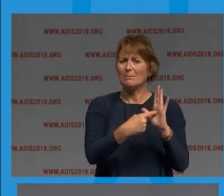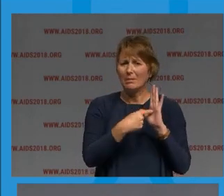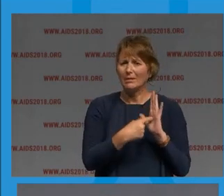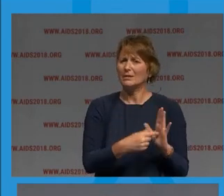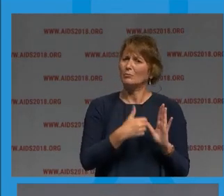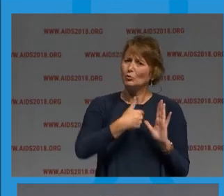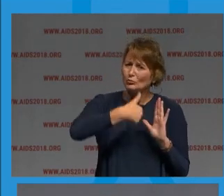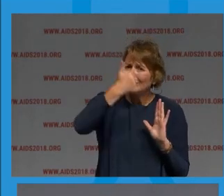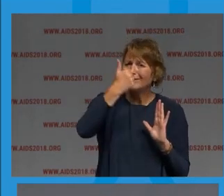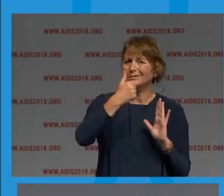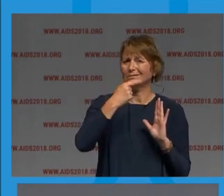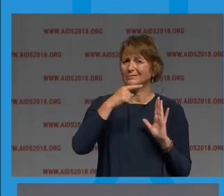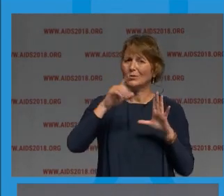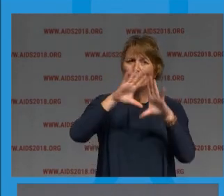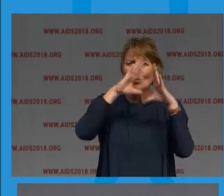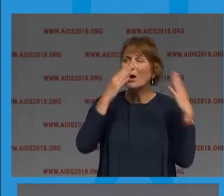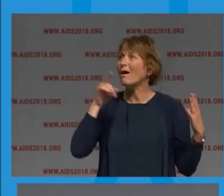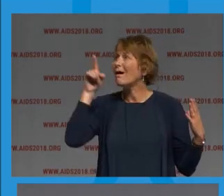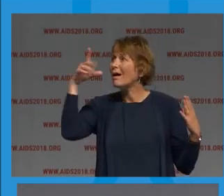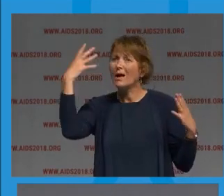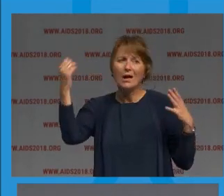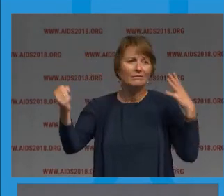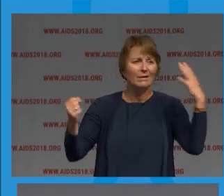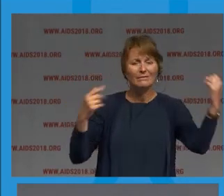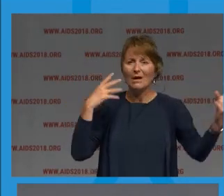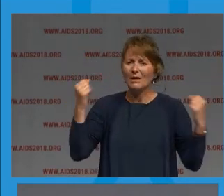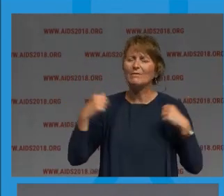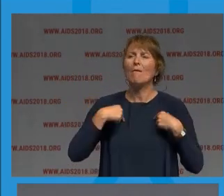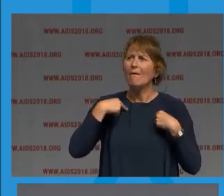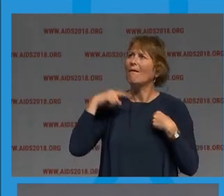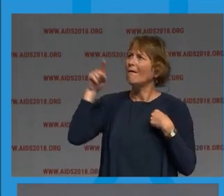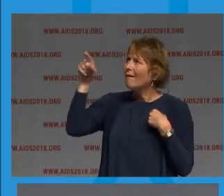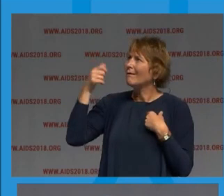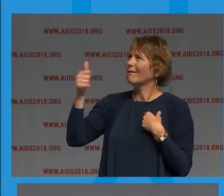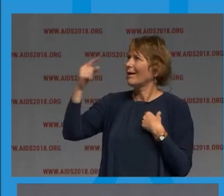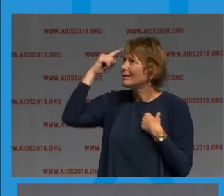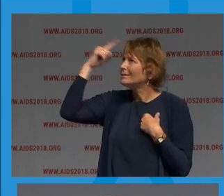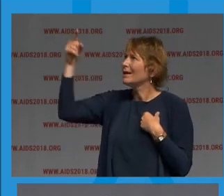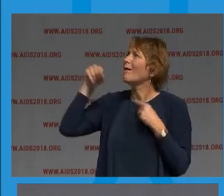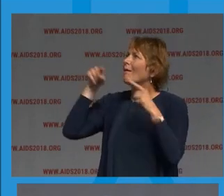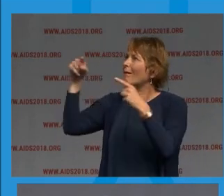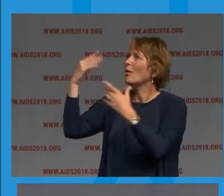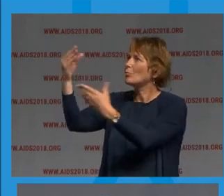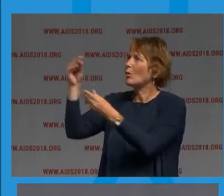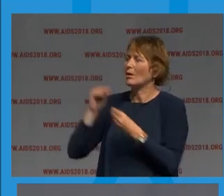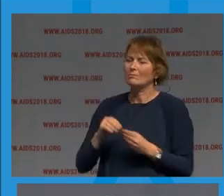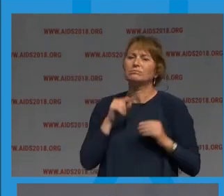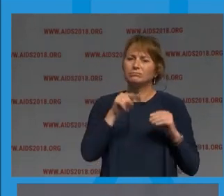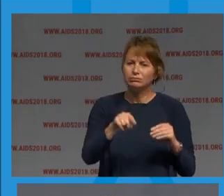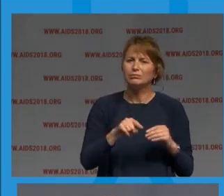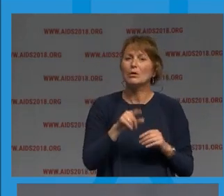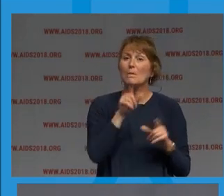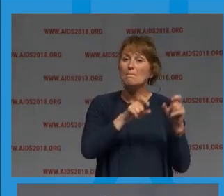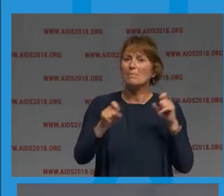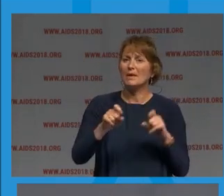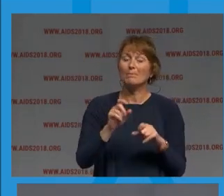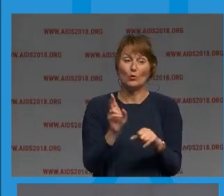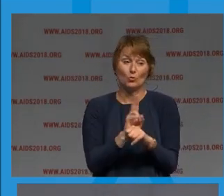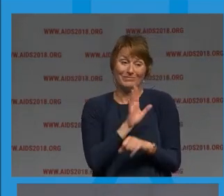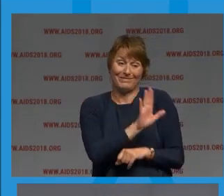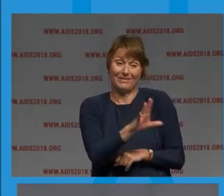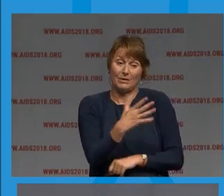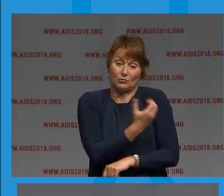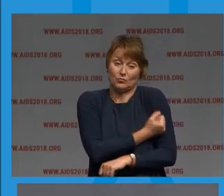world that can be used for planning programs and services for people who use drugs. People who use drugs in all